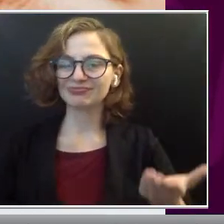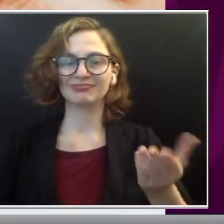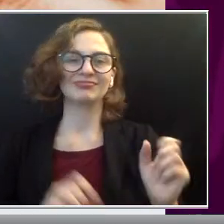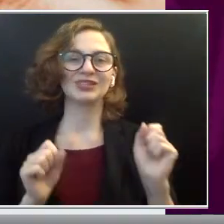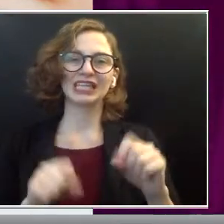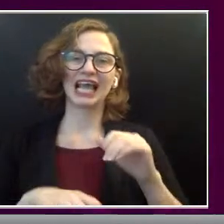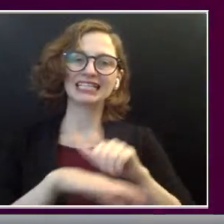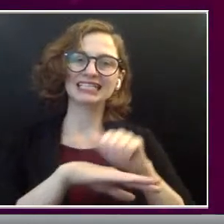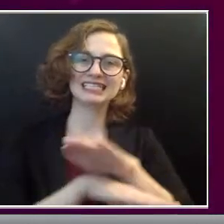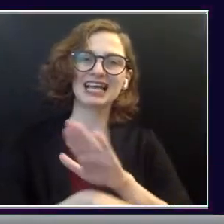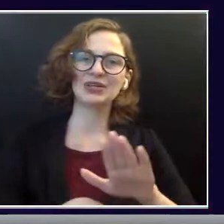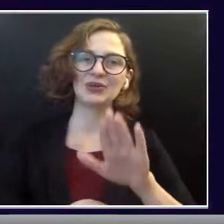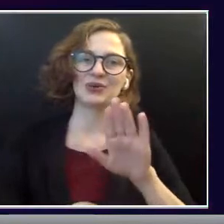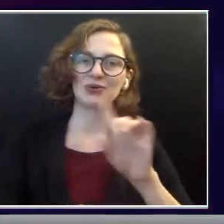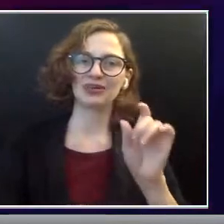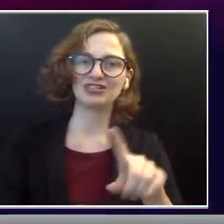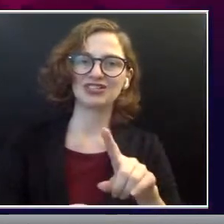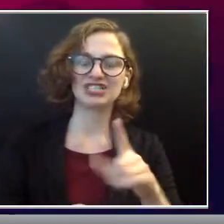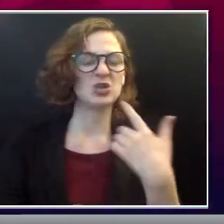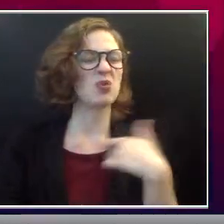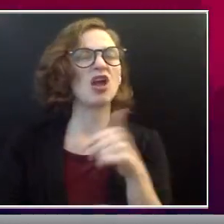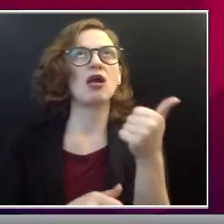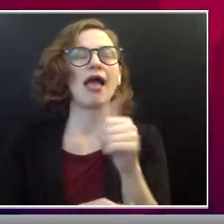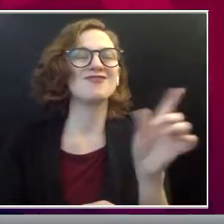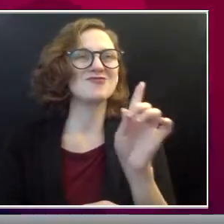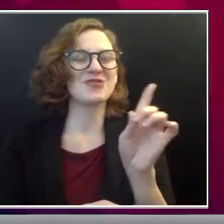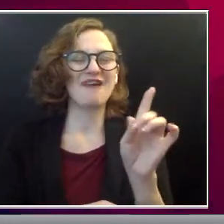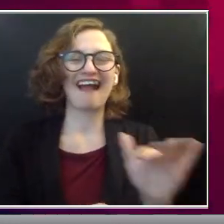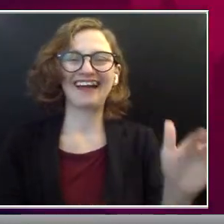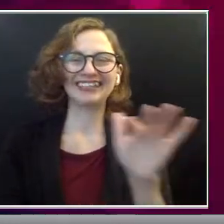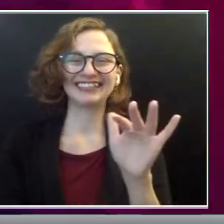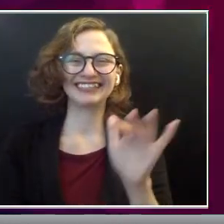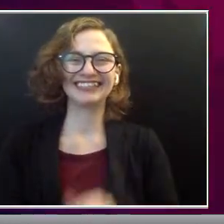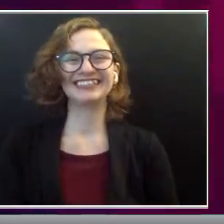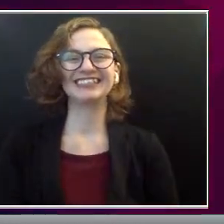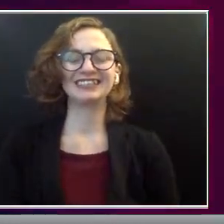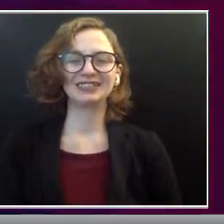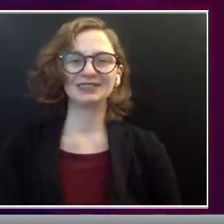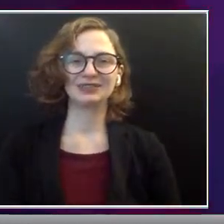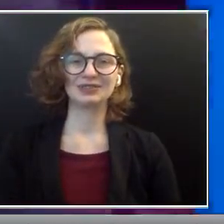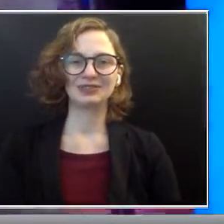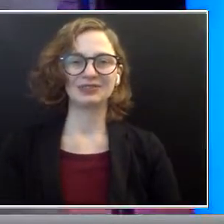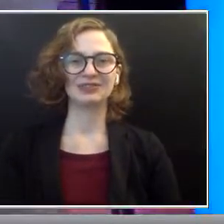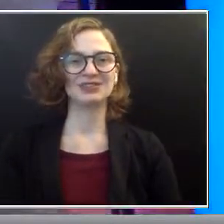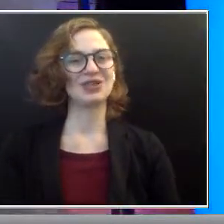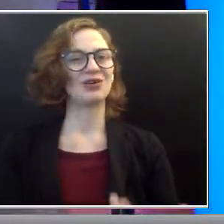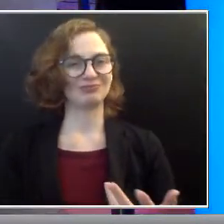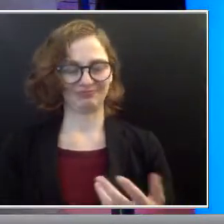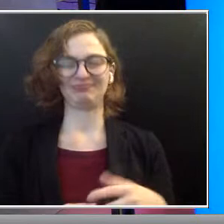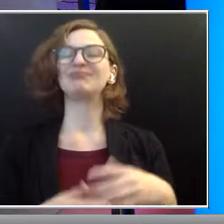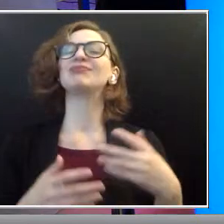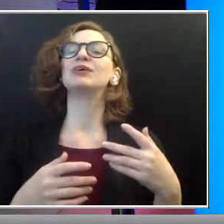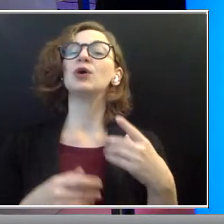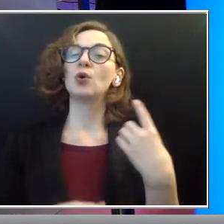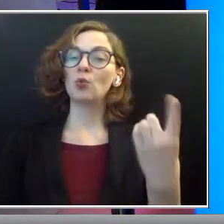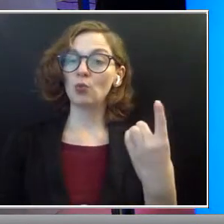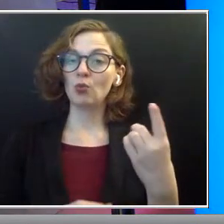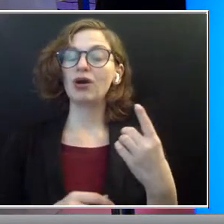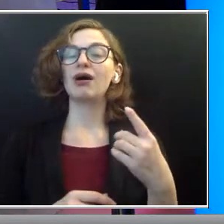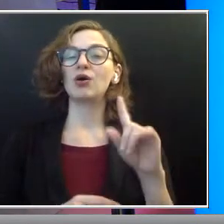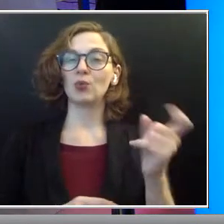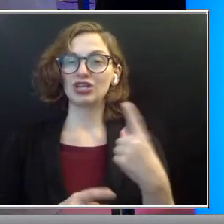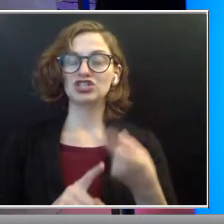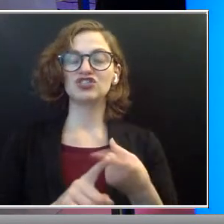are everywhere. So let's get to some of our viewer questions we already have coming in. And this one is from one of our Facebook viewers, Marcia. Marcia